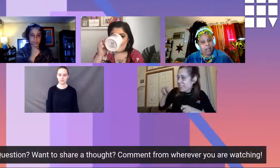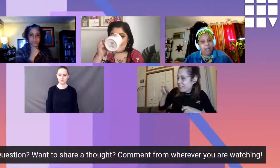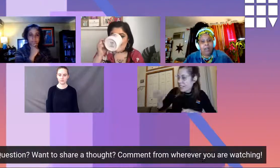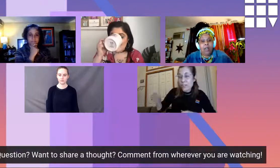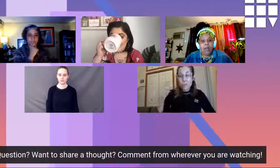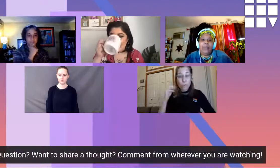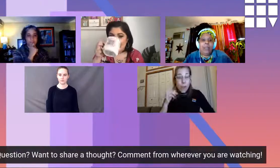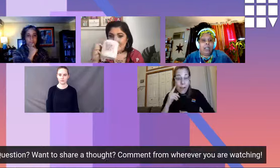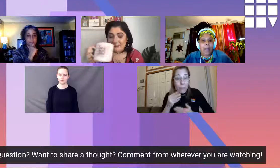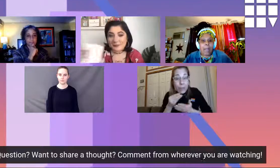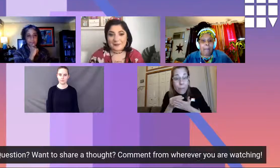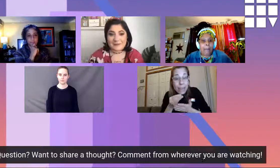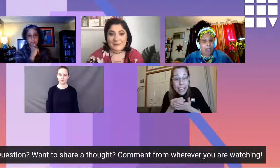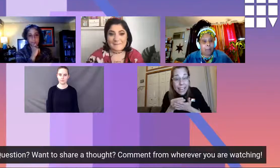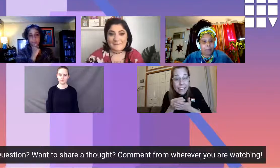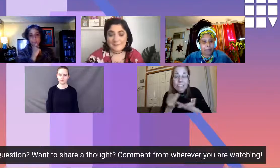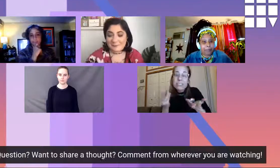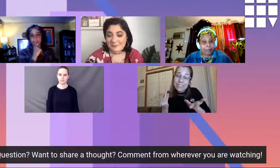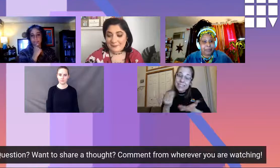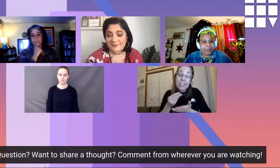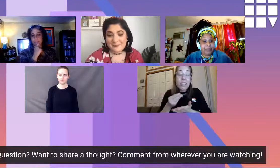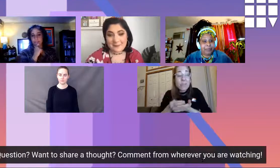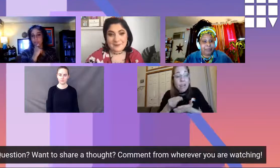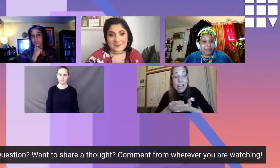be great. But no.